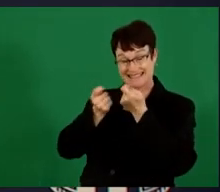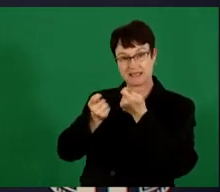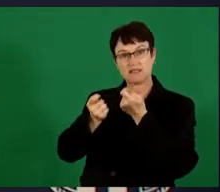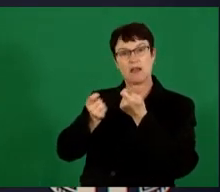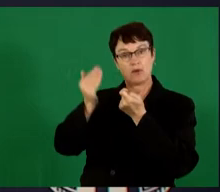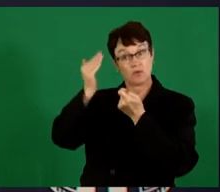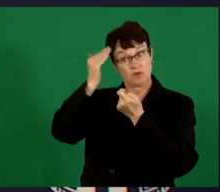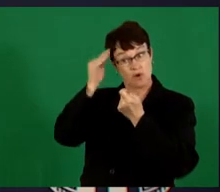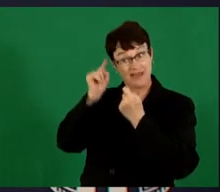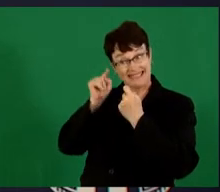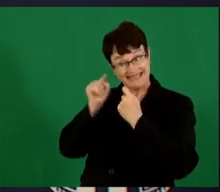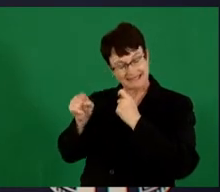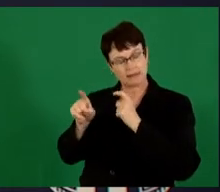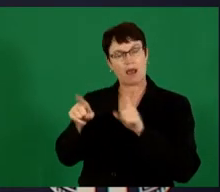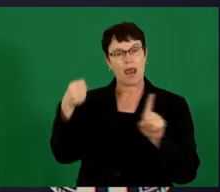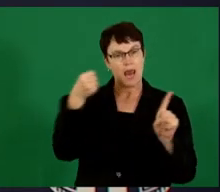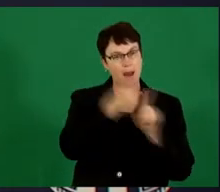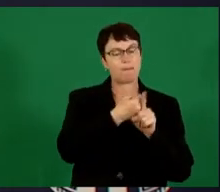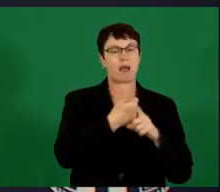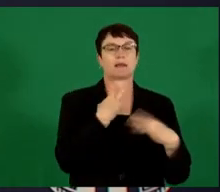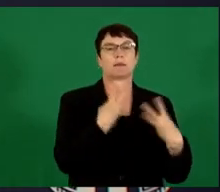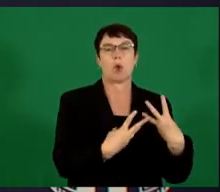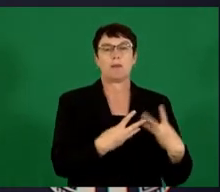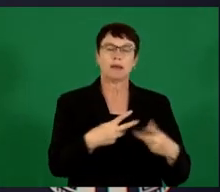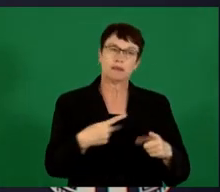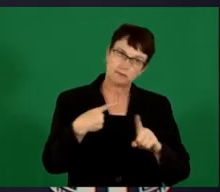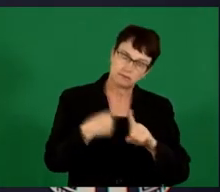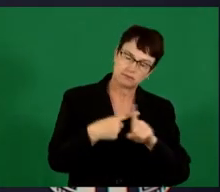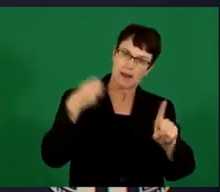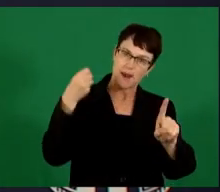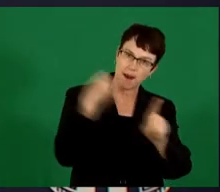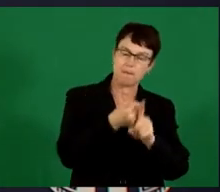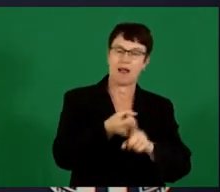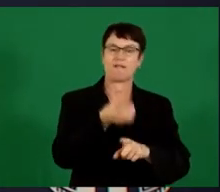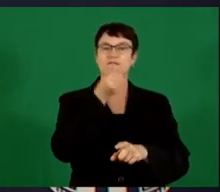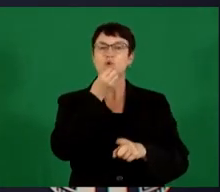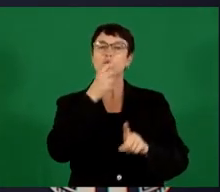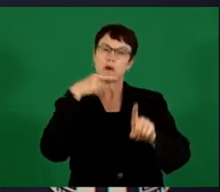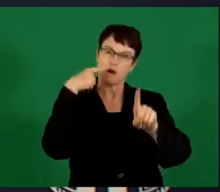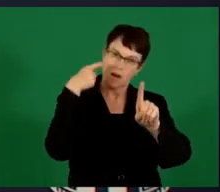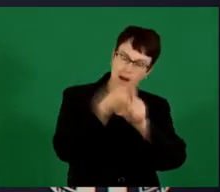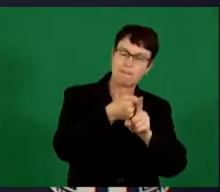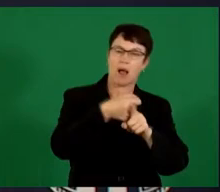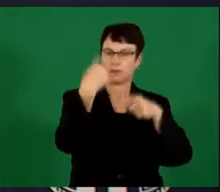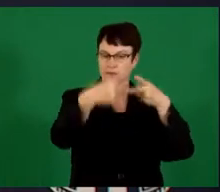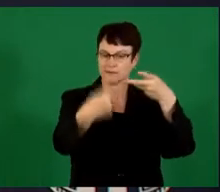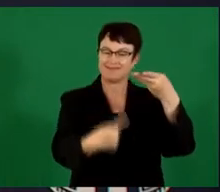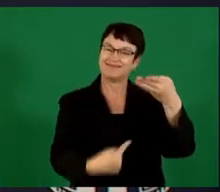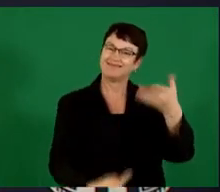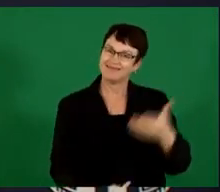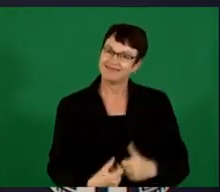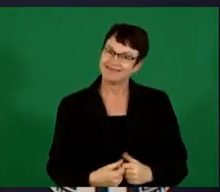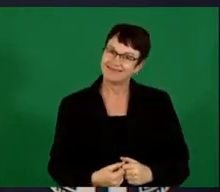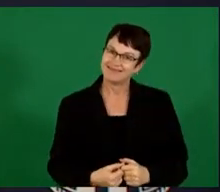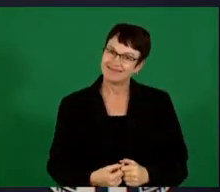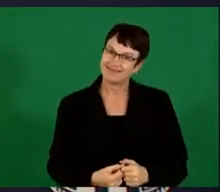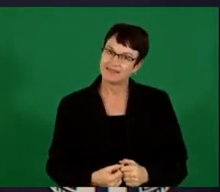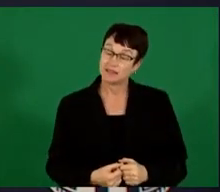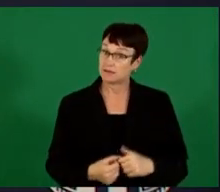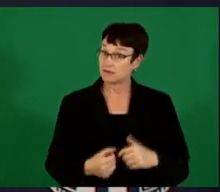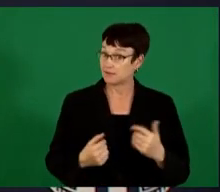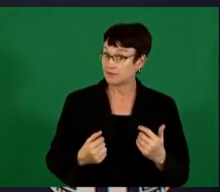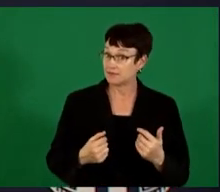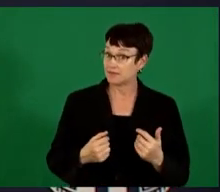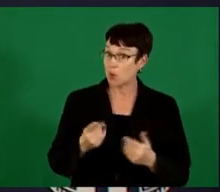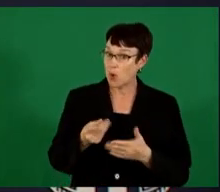underline that, maximum, it doesn't say full. Because the maximum employment depends on the state of the